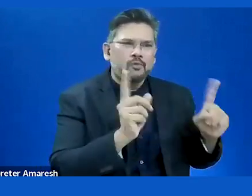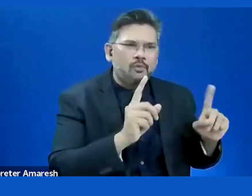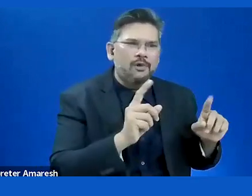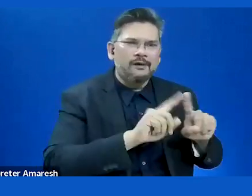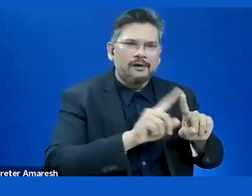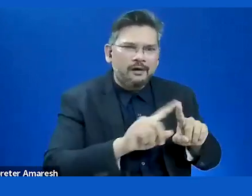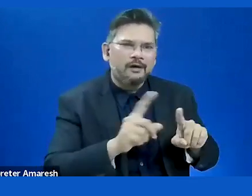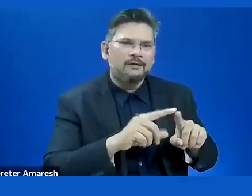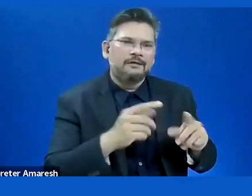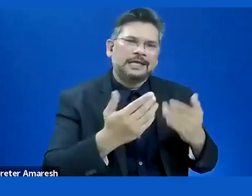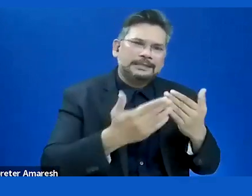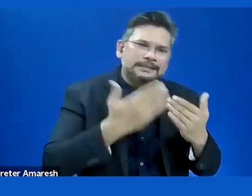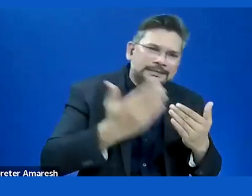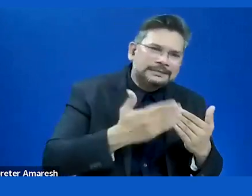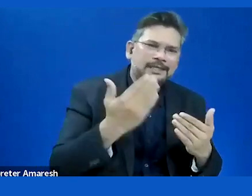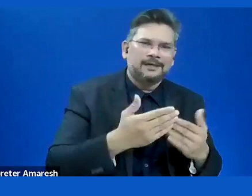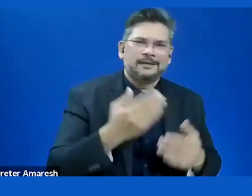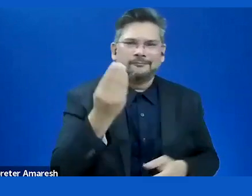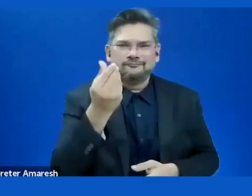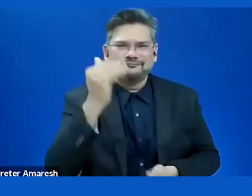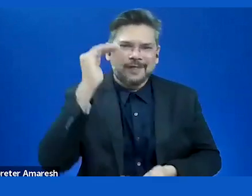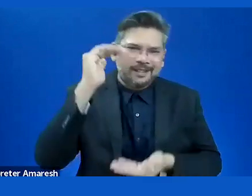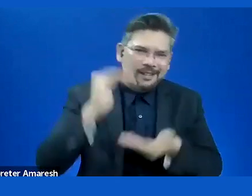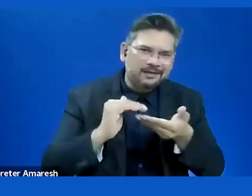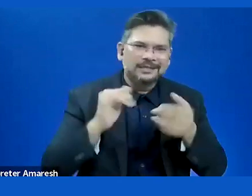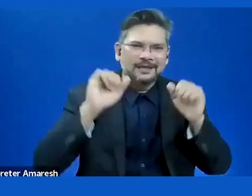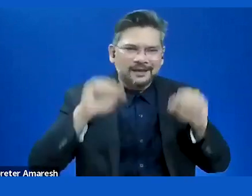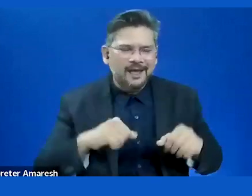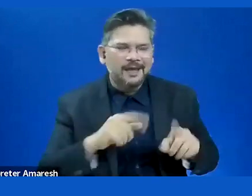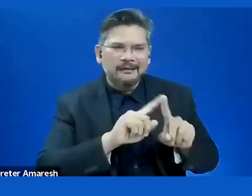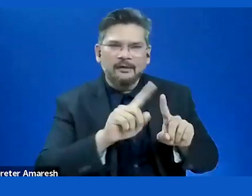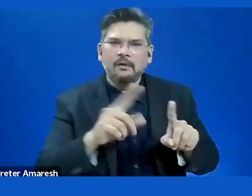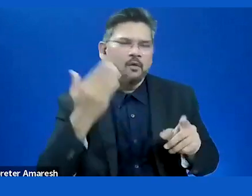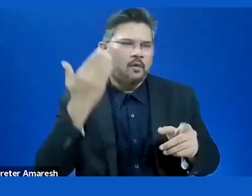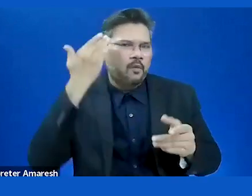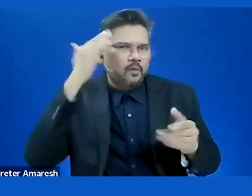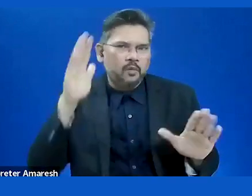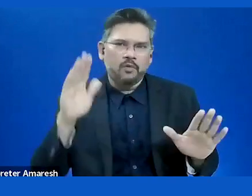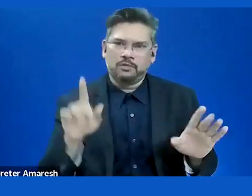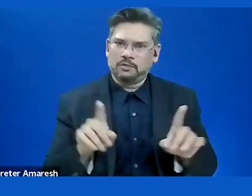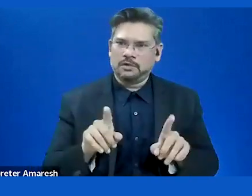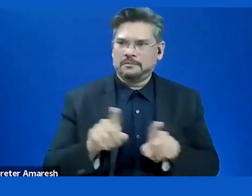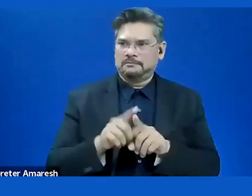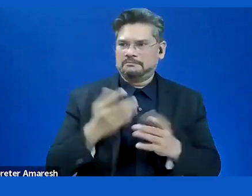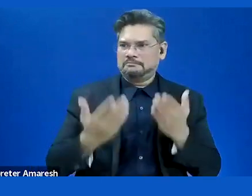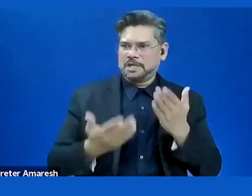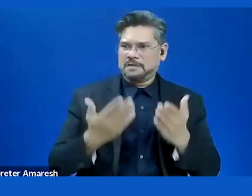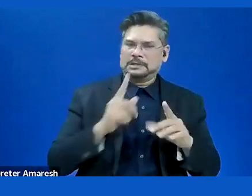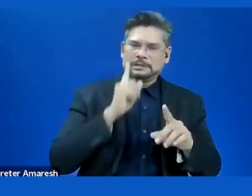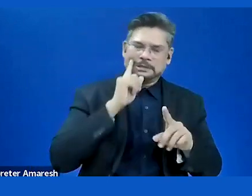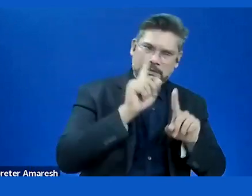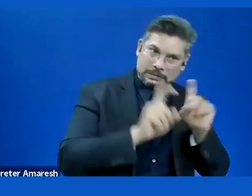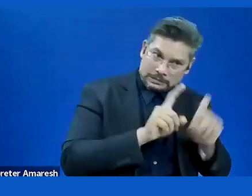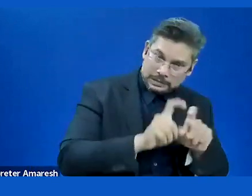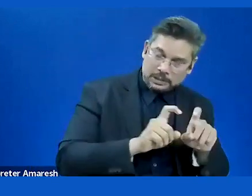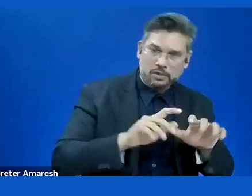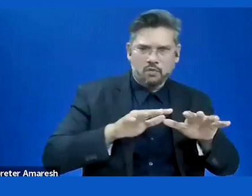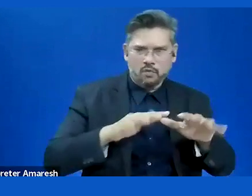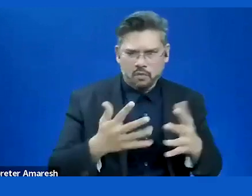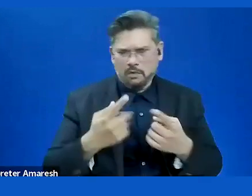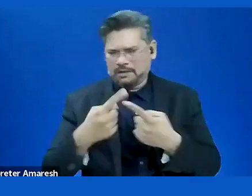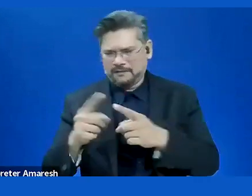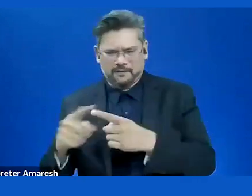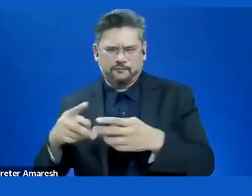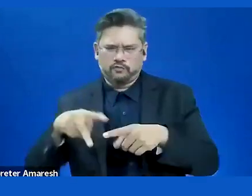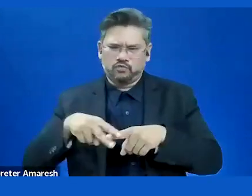way. And I'm not just talking about, manual remediation tools or testing tools. I'm talking about large solutions that